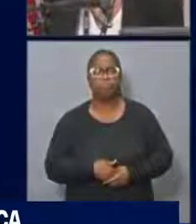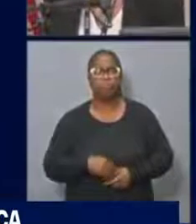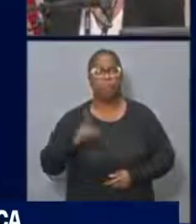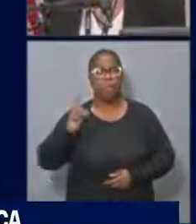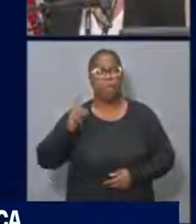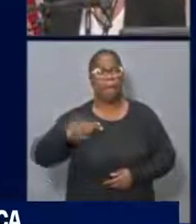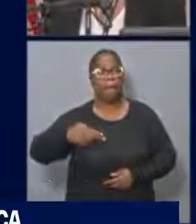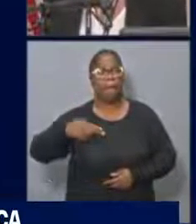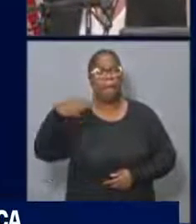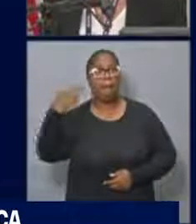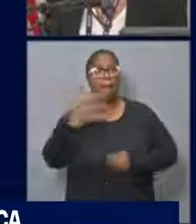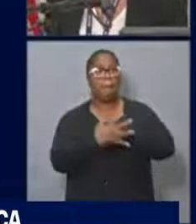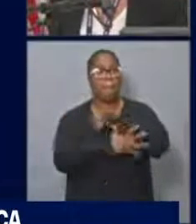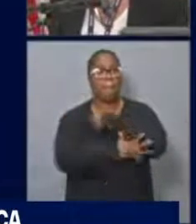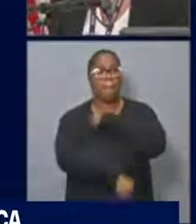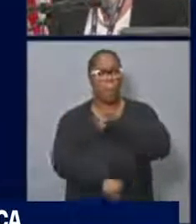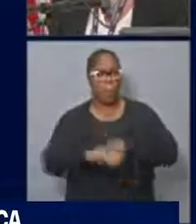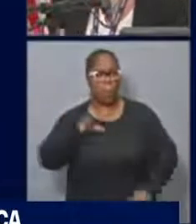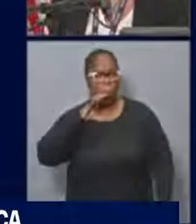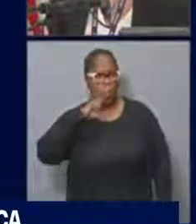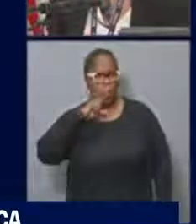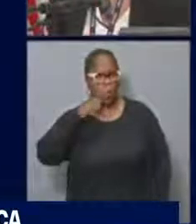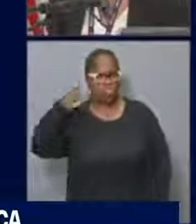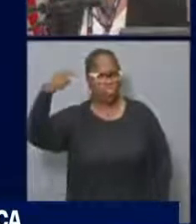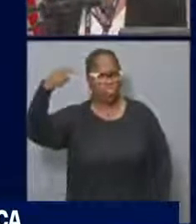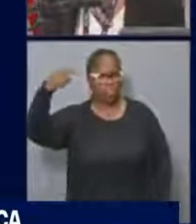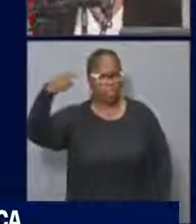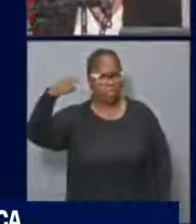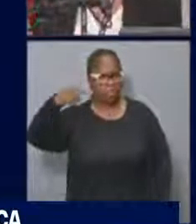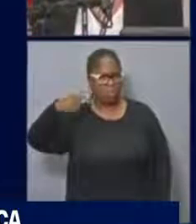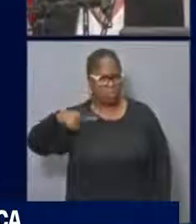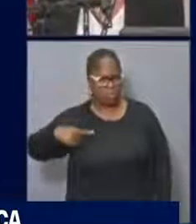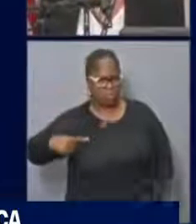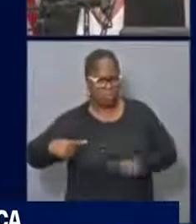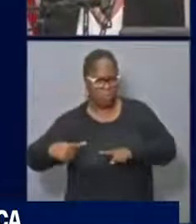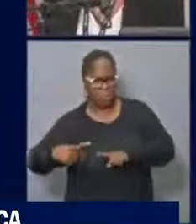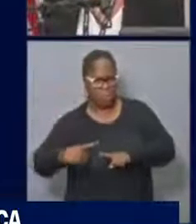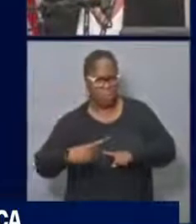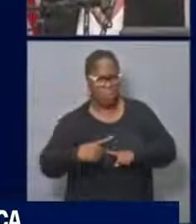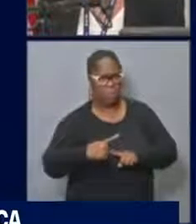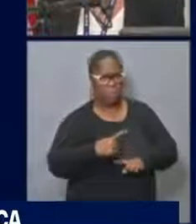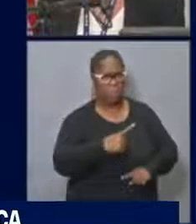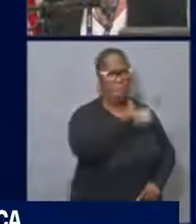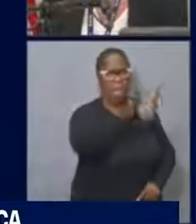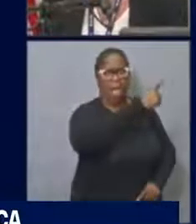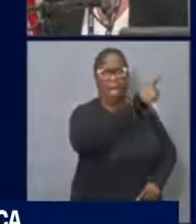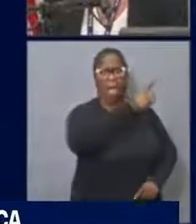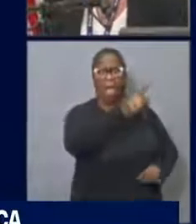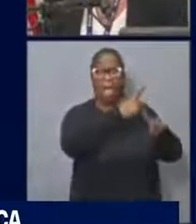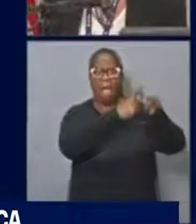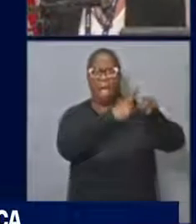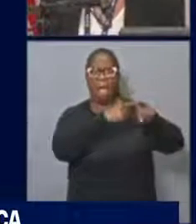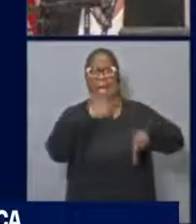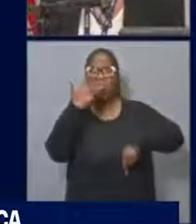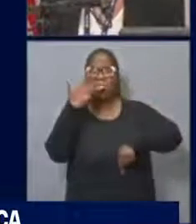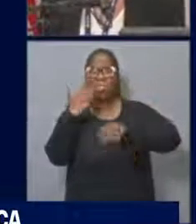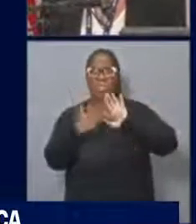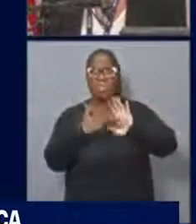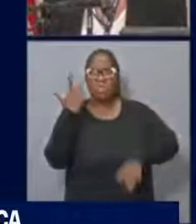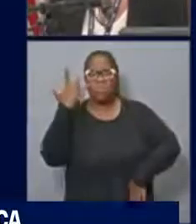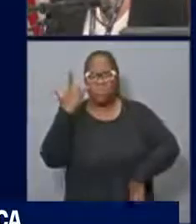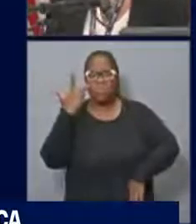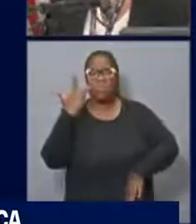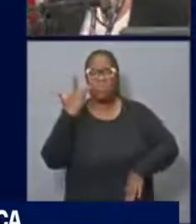highest rates of poverty. And you'll see that these communities continue to experience almost times more cases